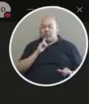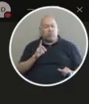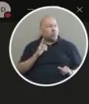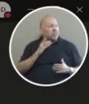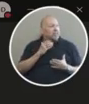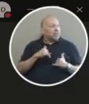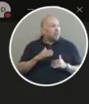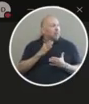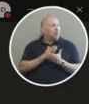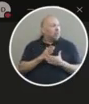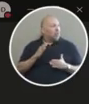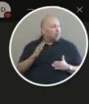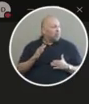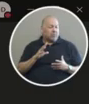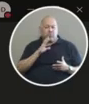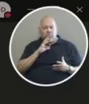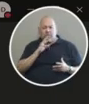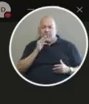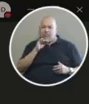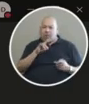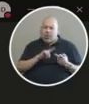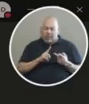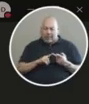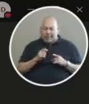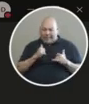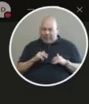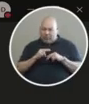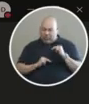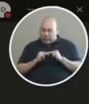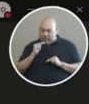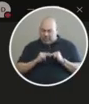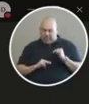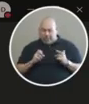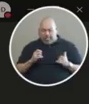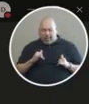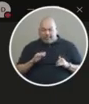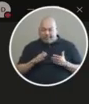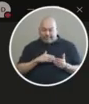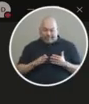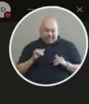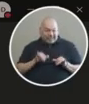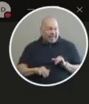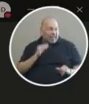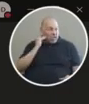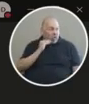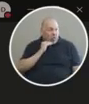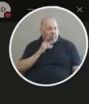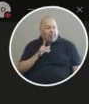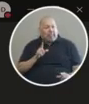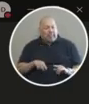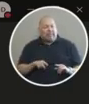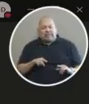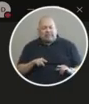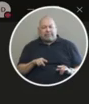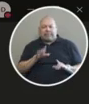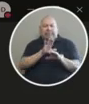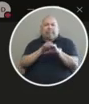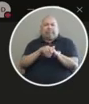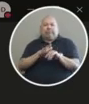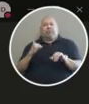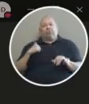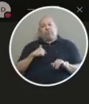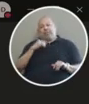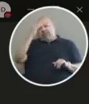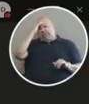stubbornly refuse to curtail the 4 water parks, which are currently under construction in spite of the stay-at-home directives. This is hypocrisy at its best, and